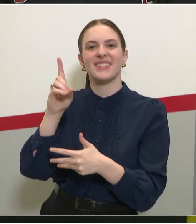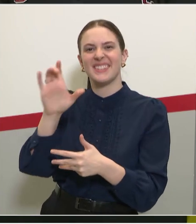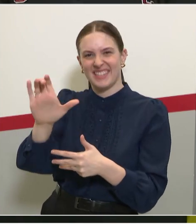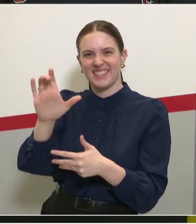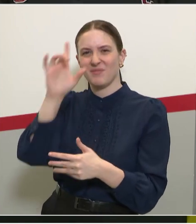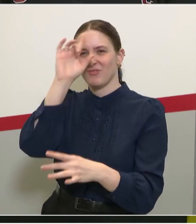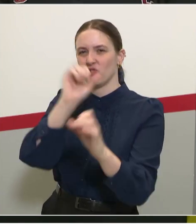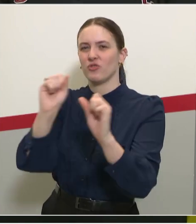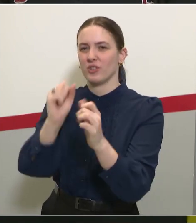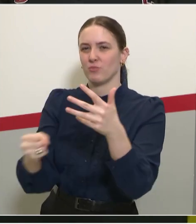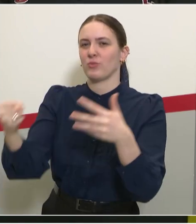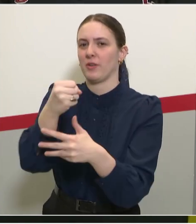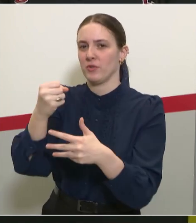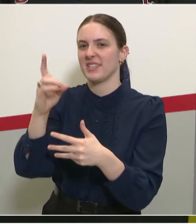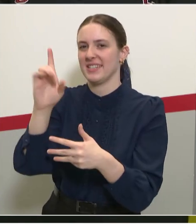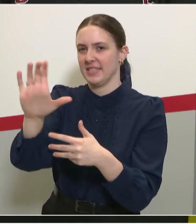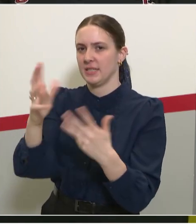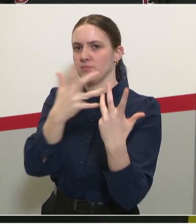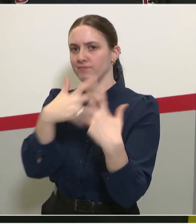strategic priorities of the district.